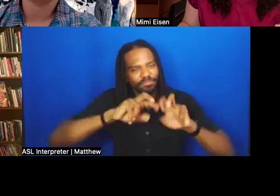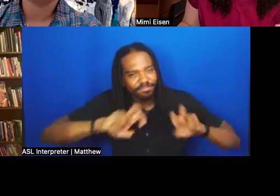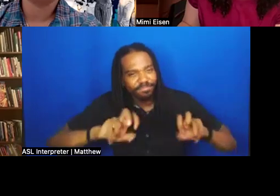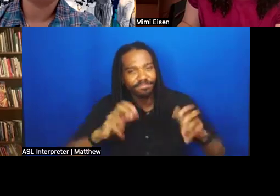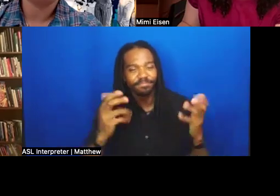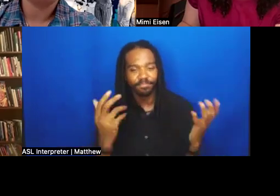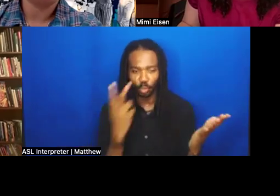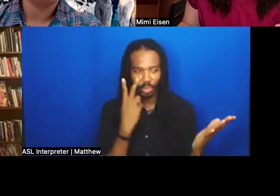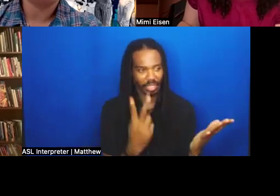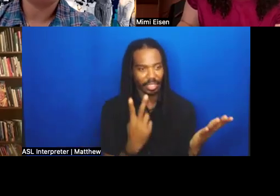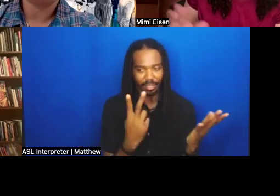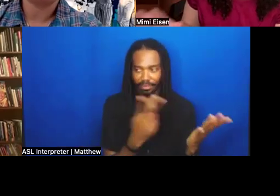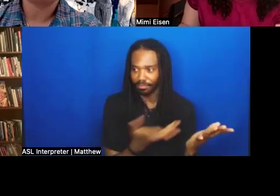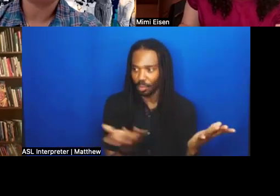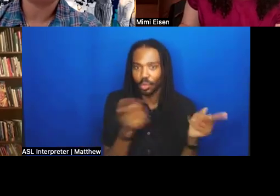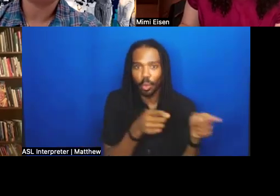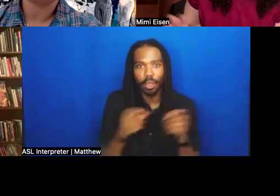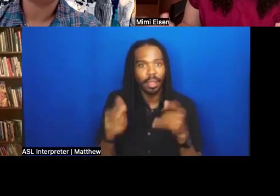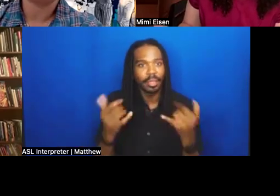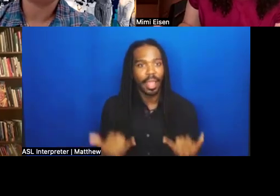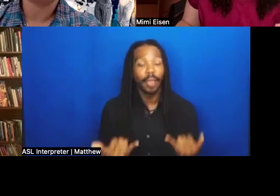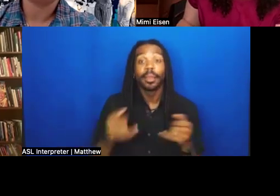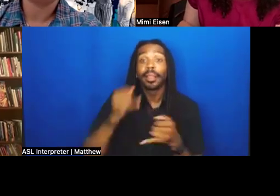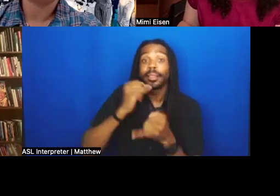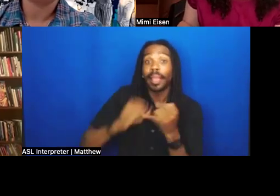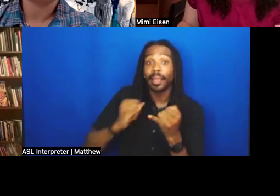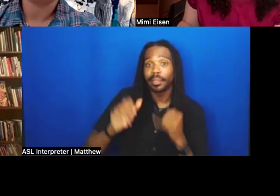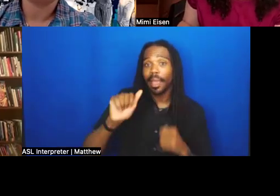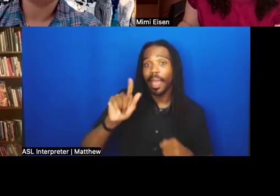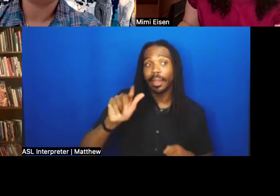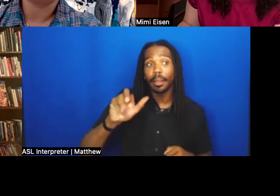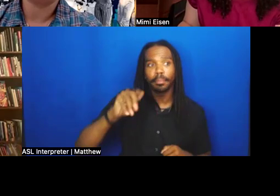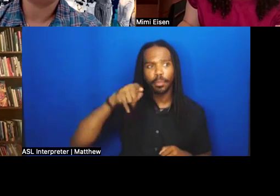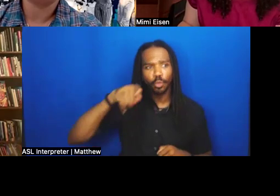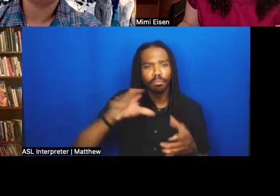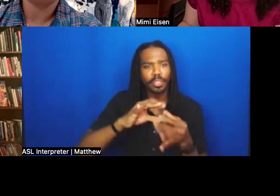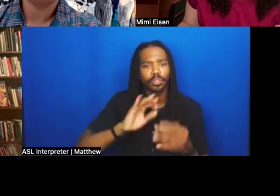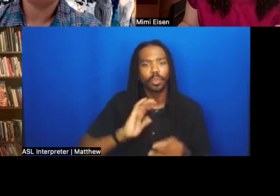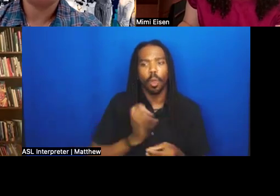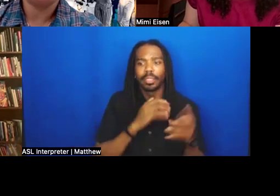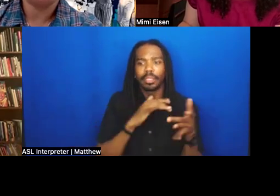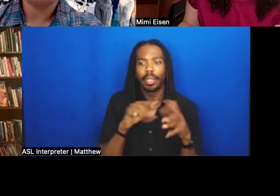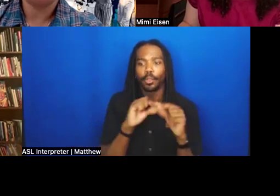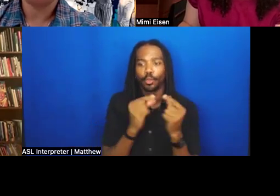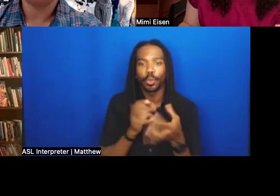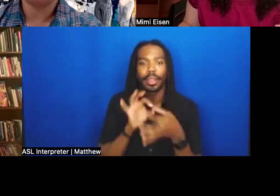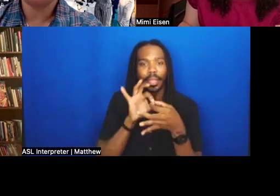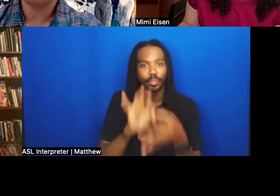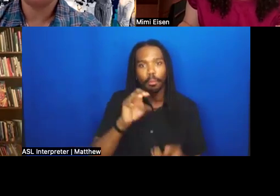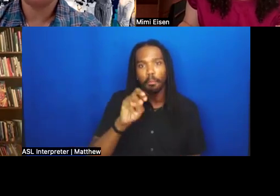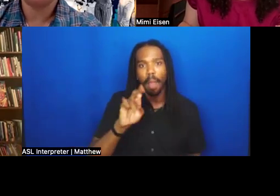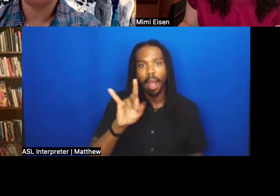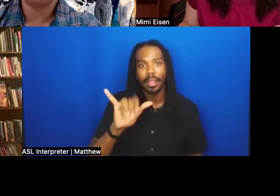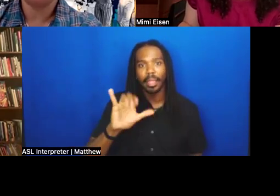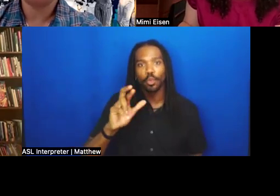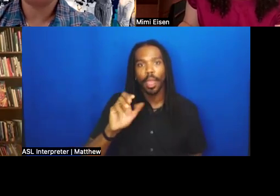now. But lastly, Adam, just because you brought up our study group around Molly Crabapple's book on